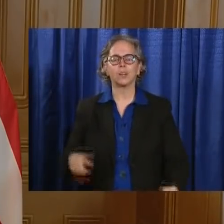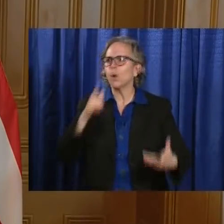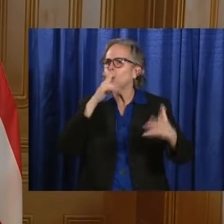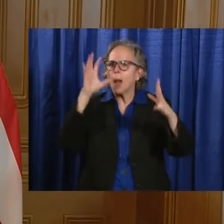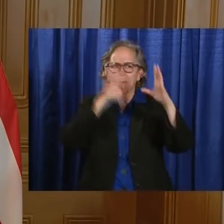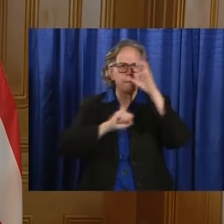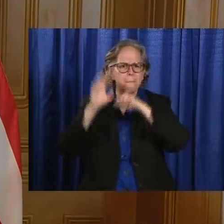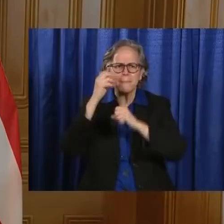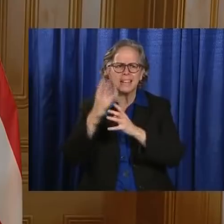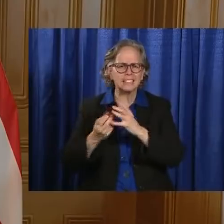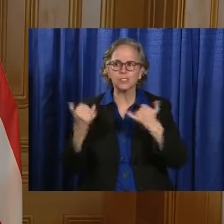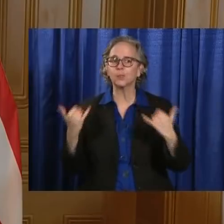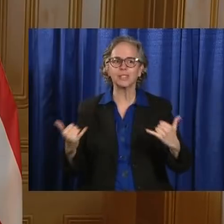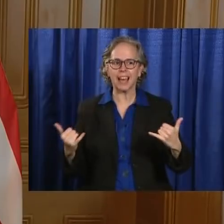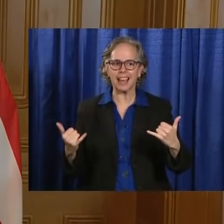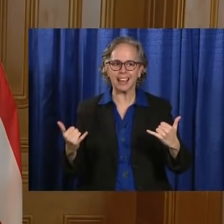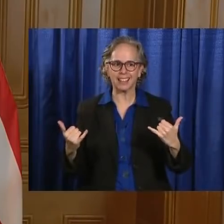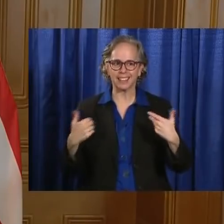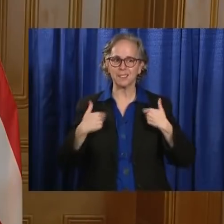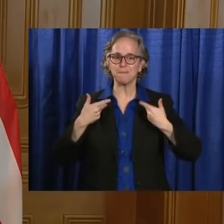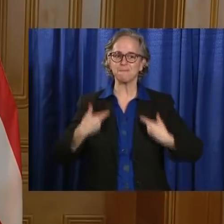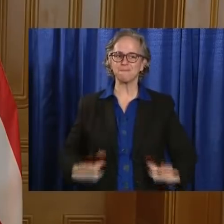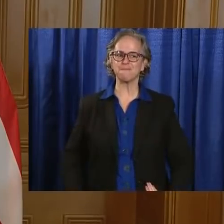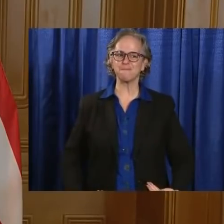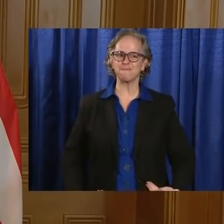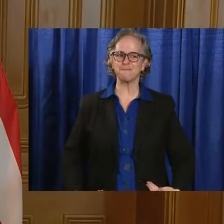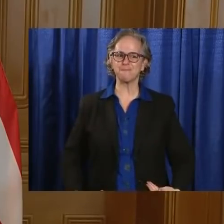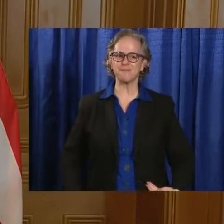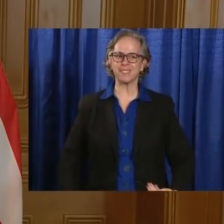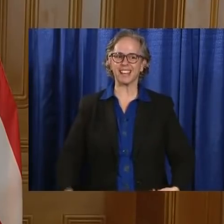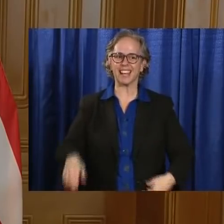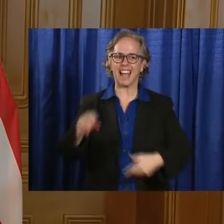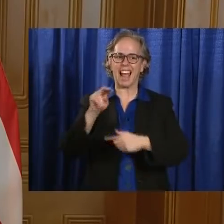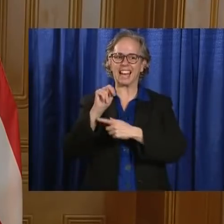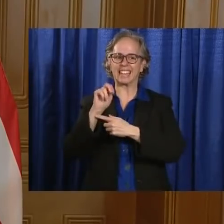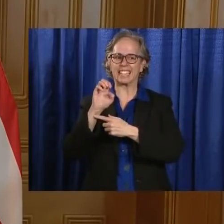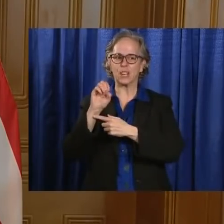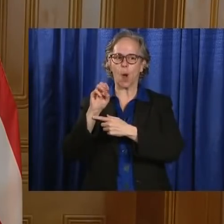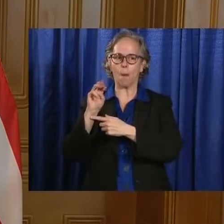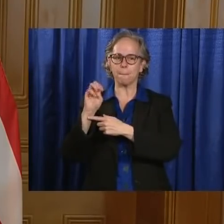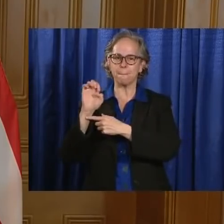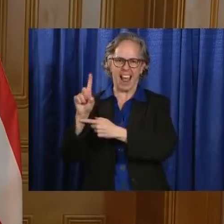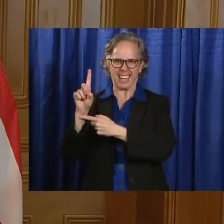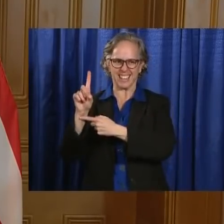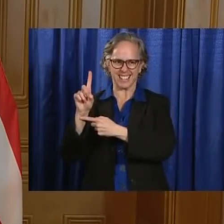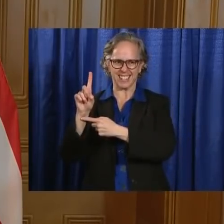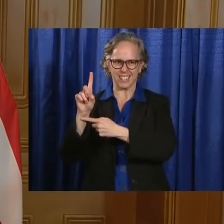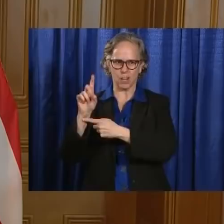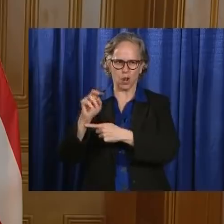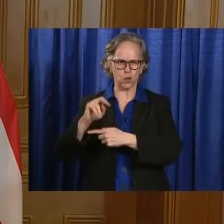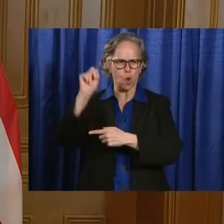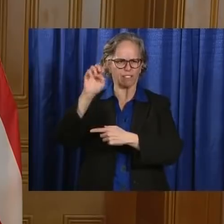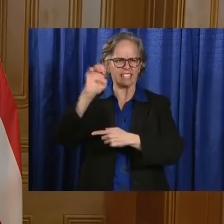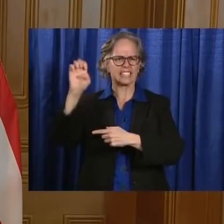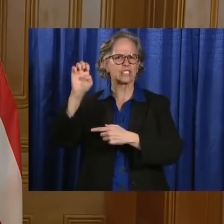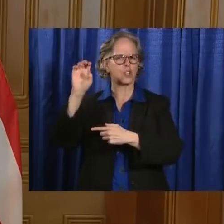today is Neomed, Northeast Ohio Medical University, another one